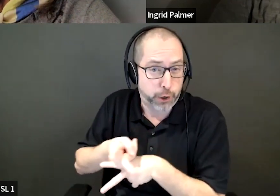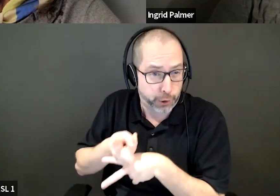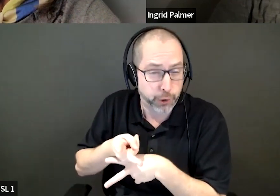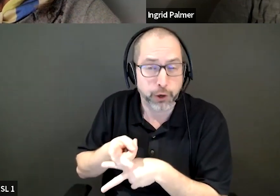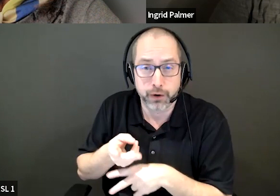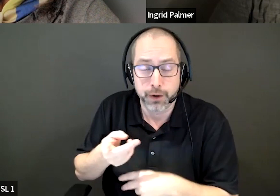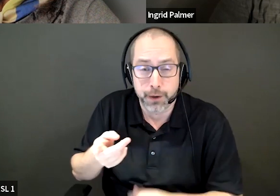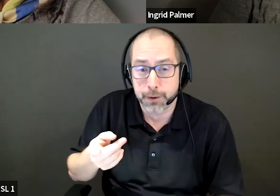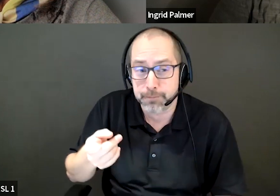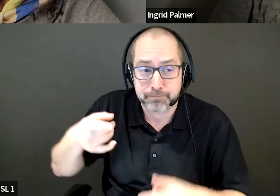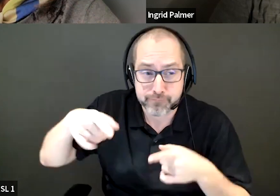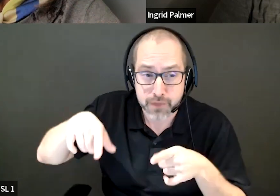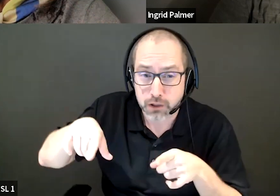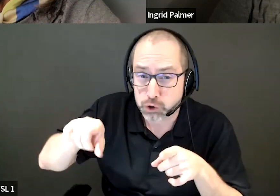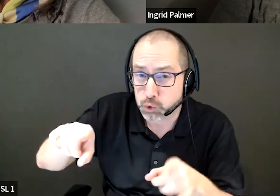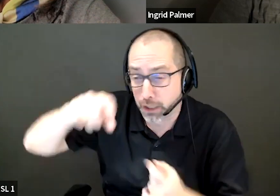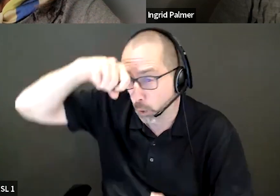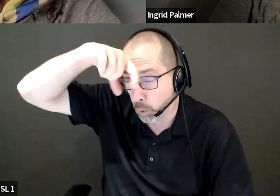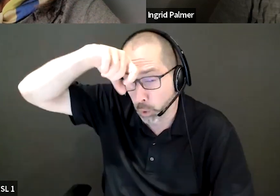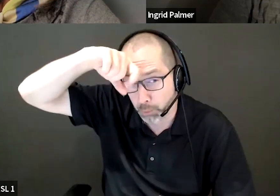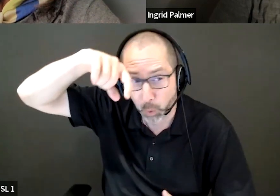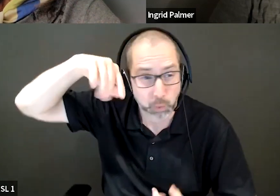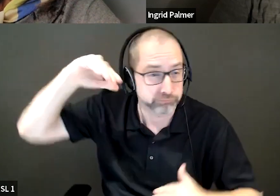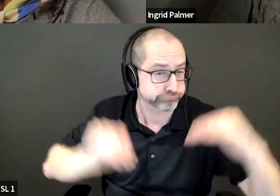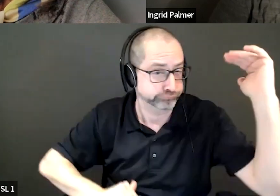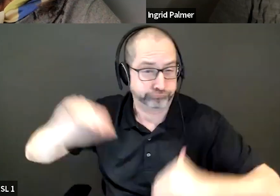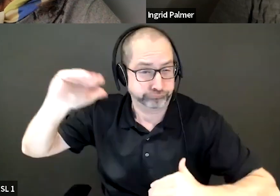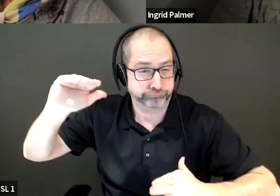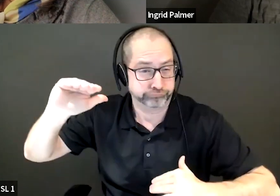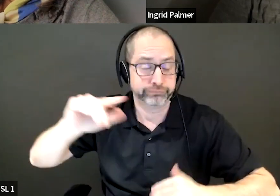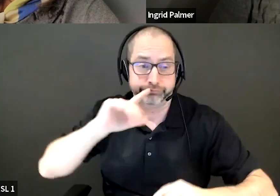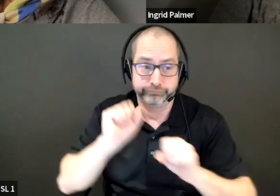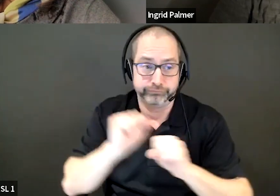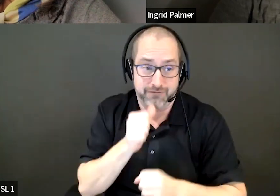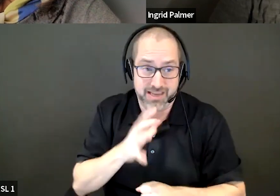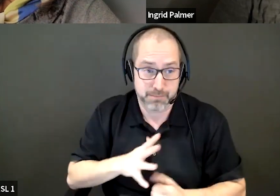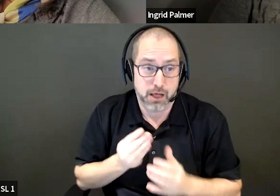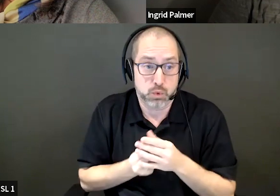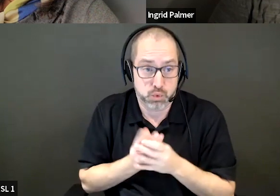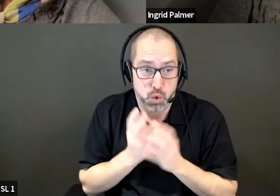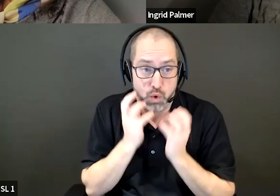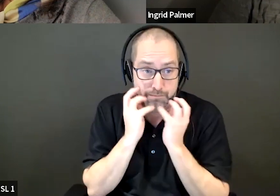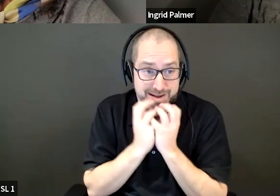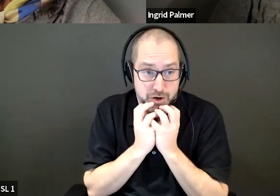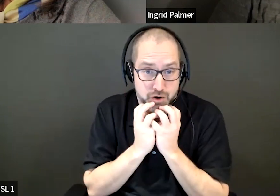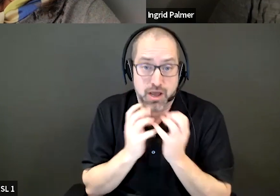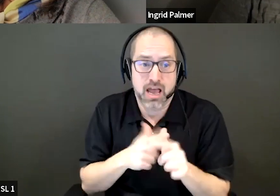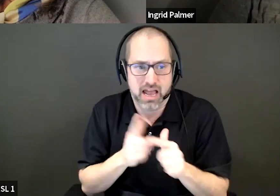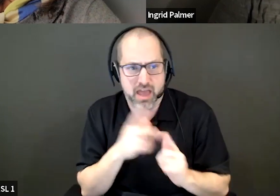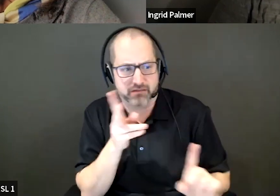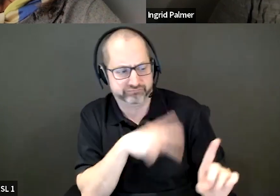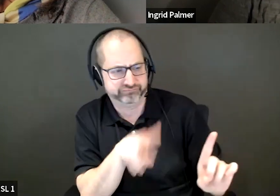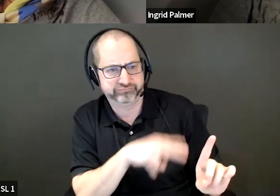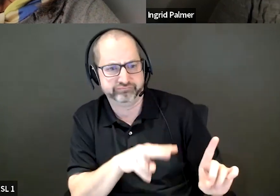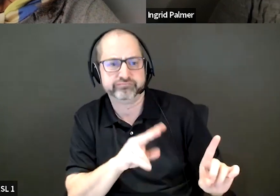during a hormone imbalance that caused me to grow a beard as a female and thereby being perceived as trans, and